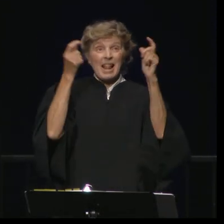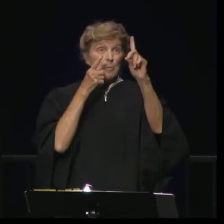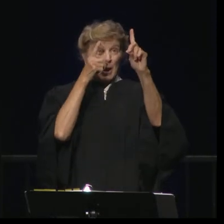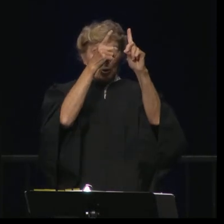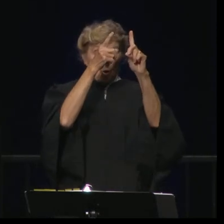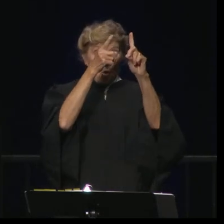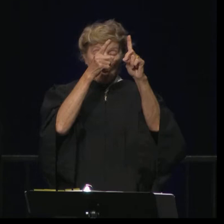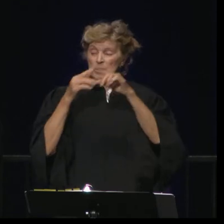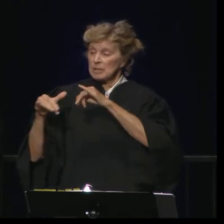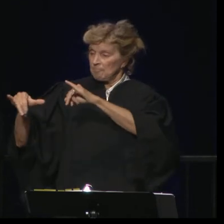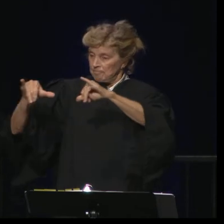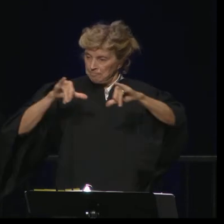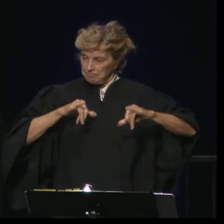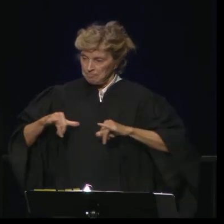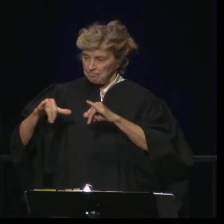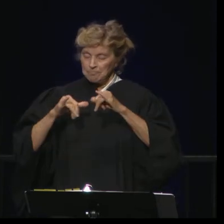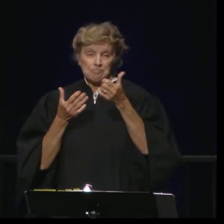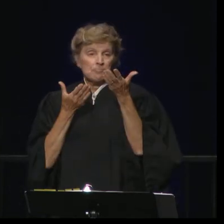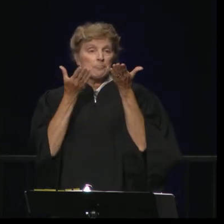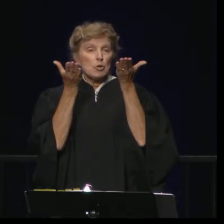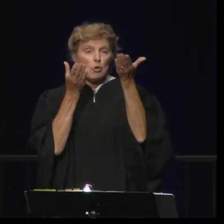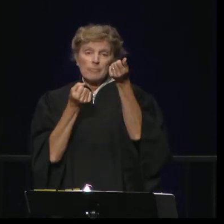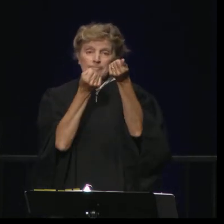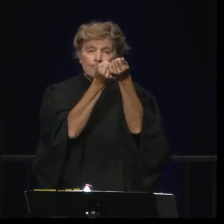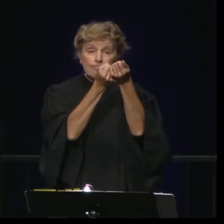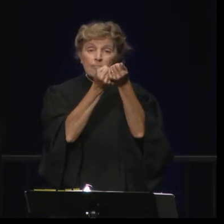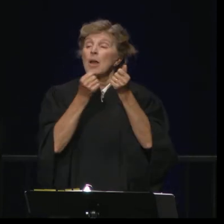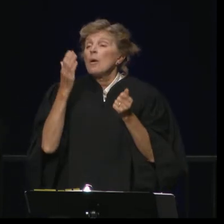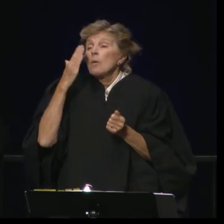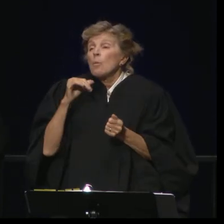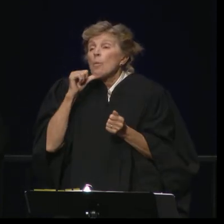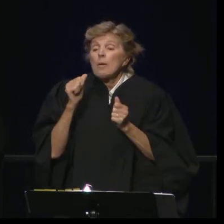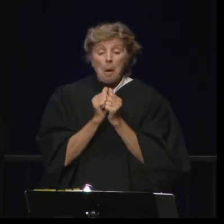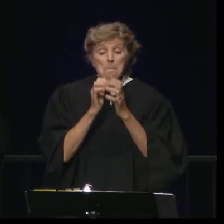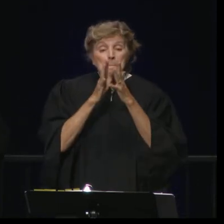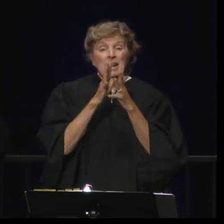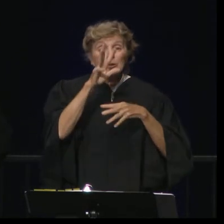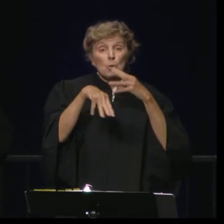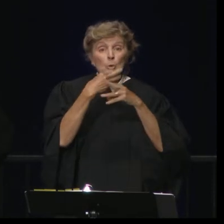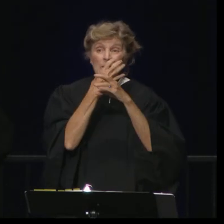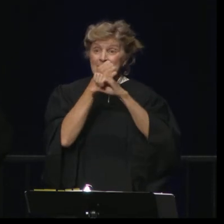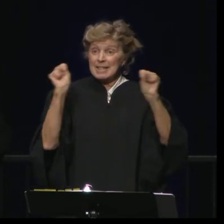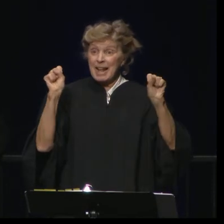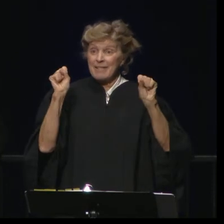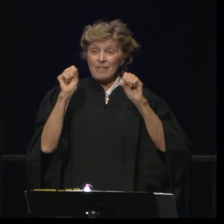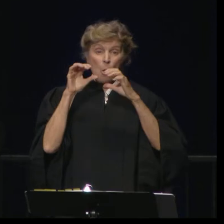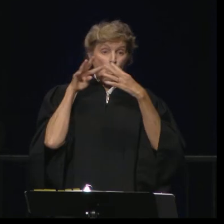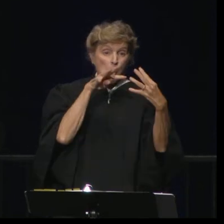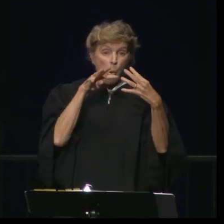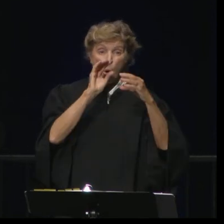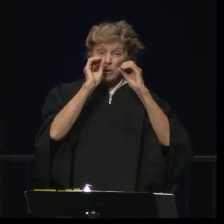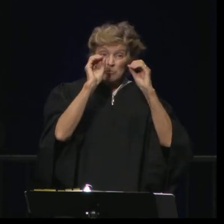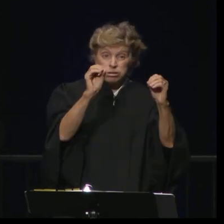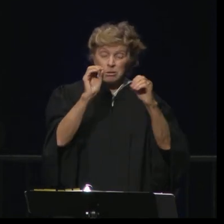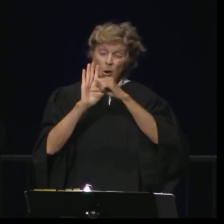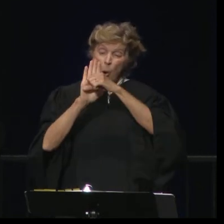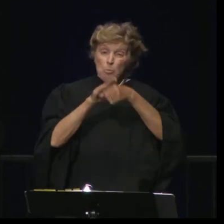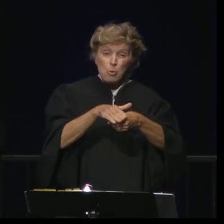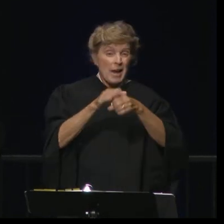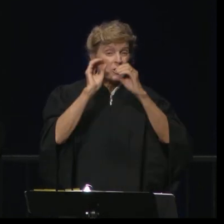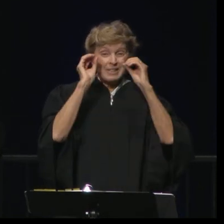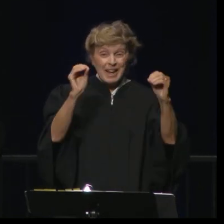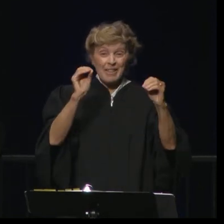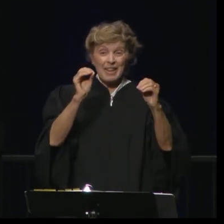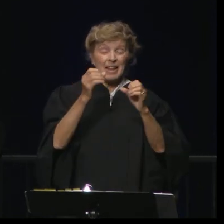serve. Let us build a world safe from war and oppression, free and